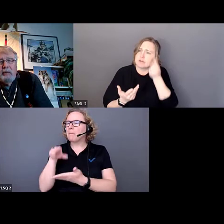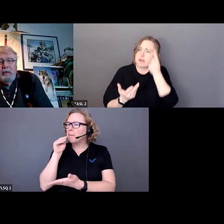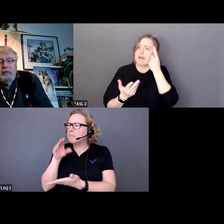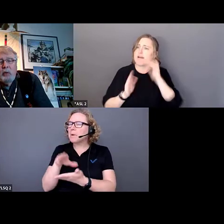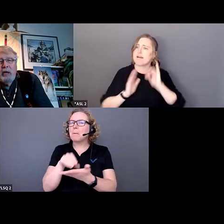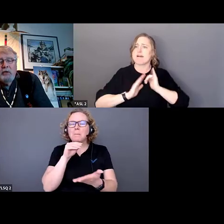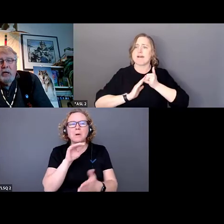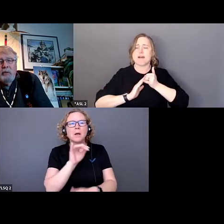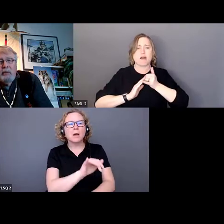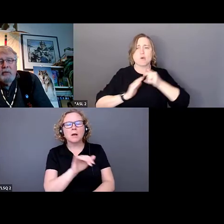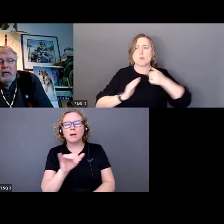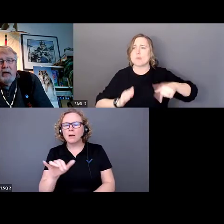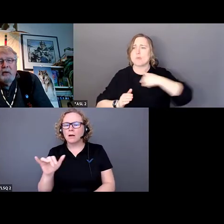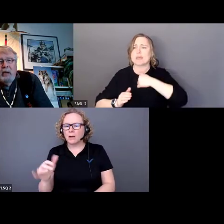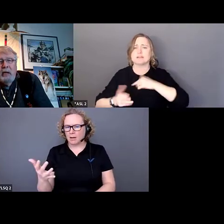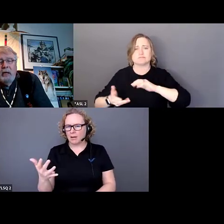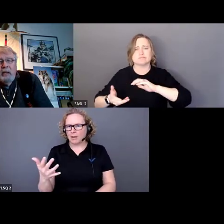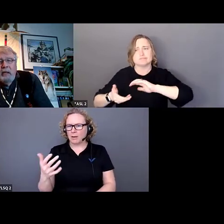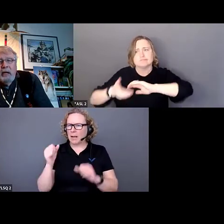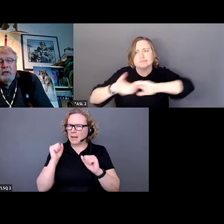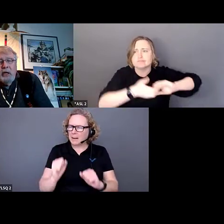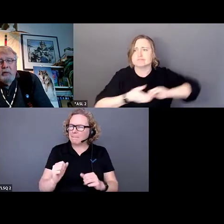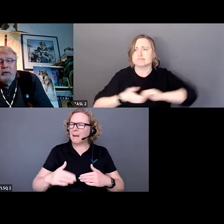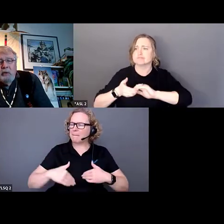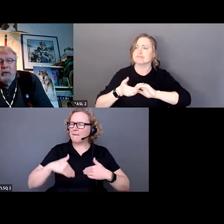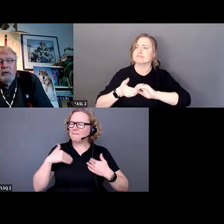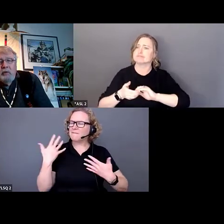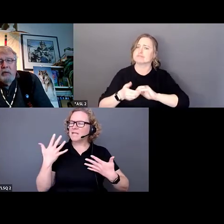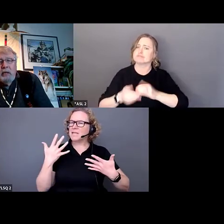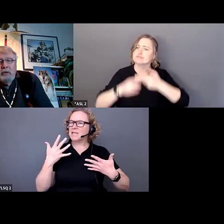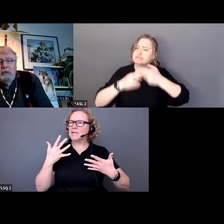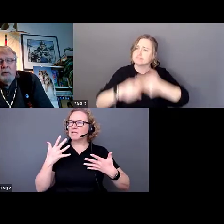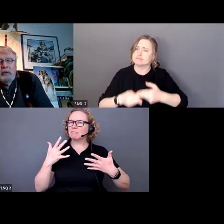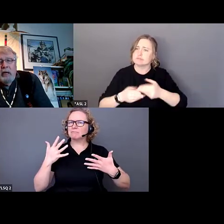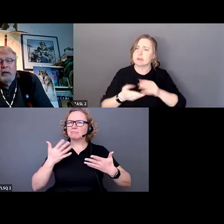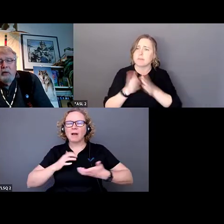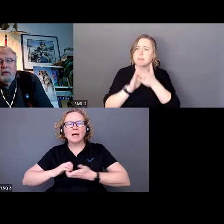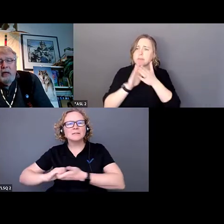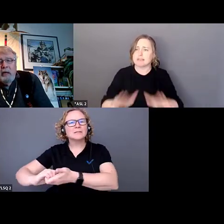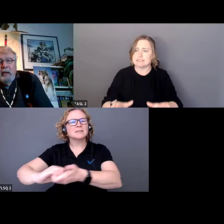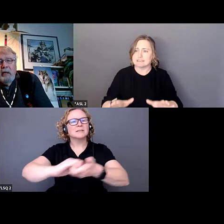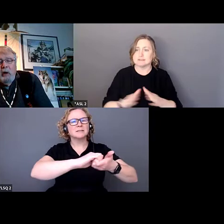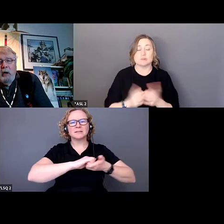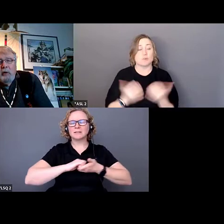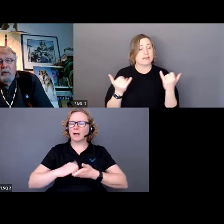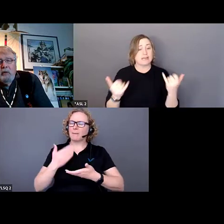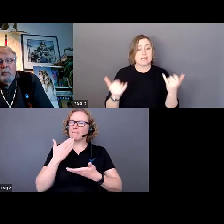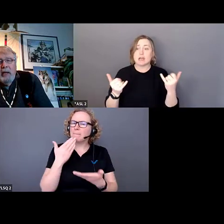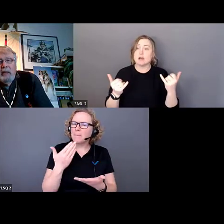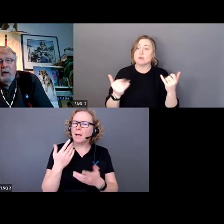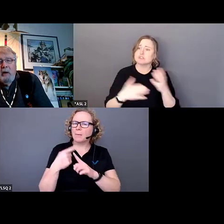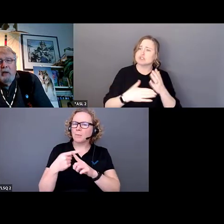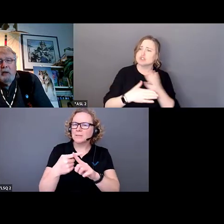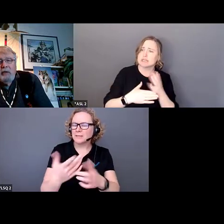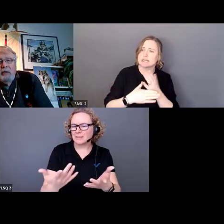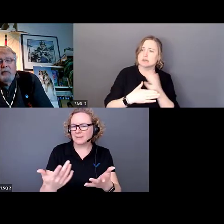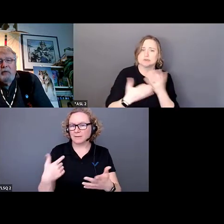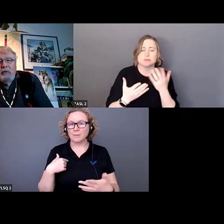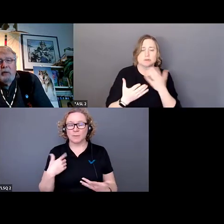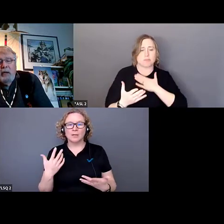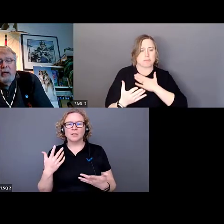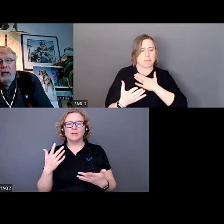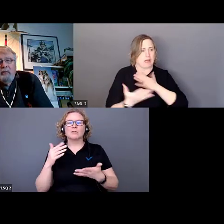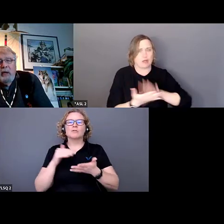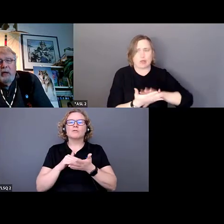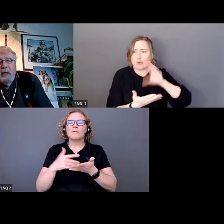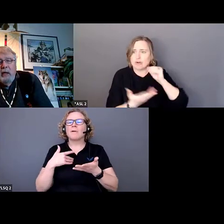in peace. So what I share with you now, I share with you with those teachings and with that understanding, in honoring and respecting all of the differences